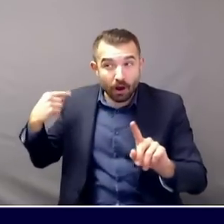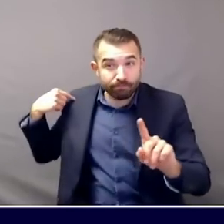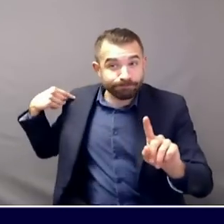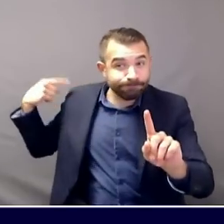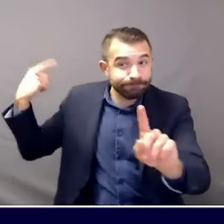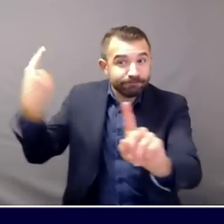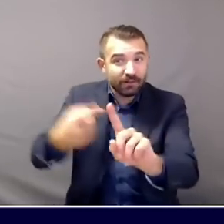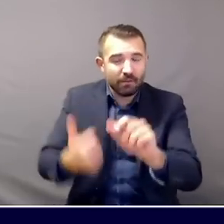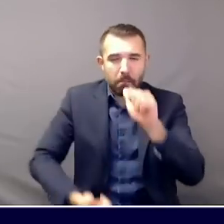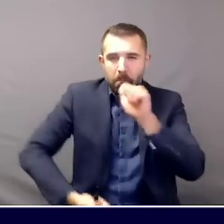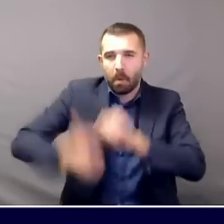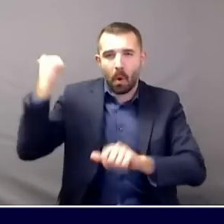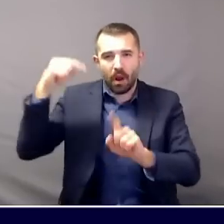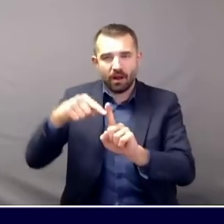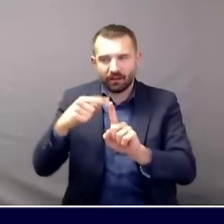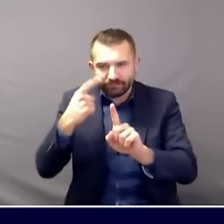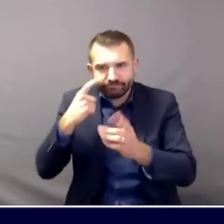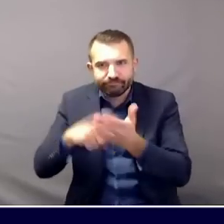and trajectory.